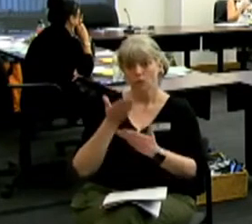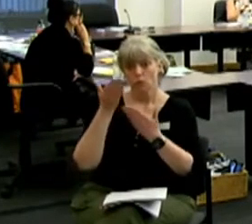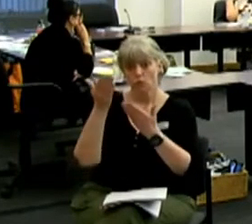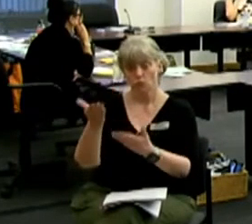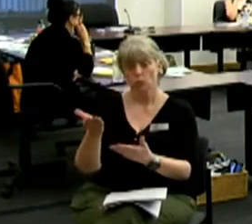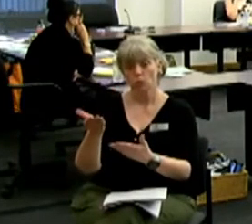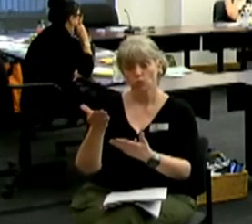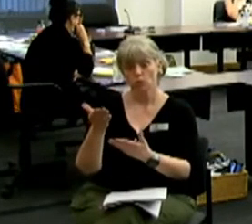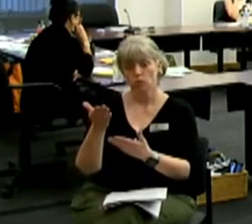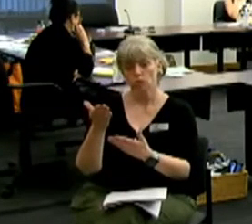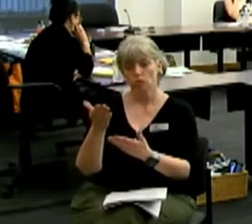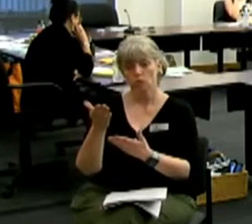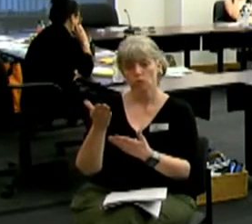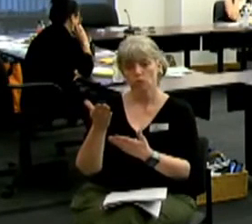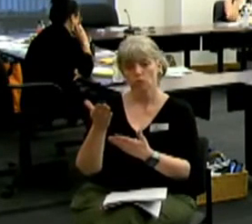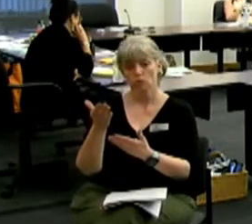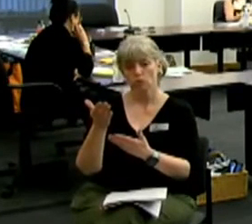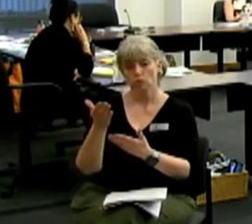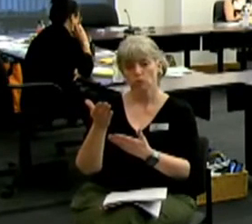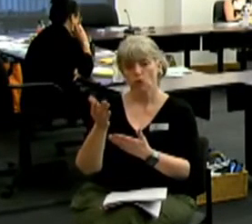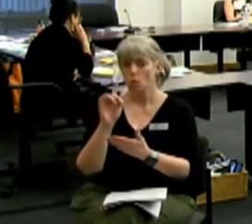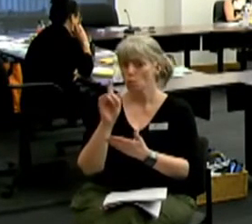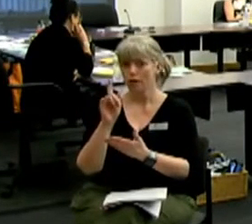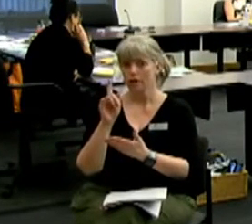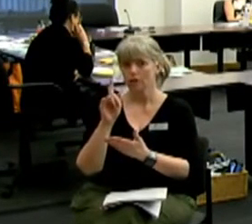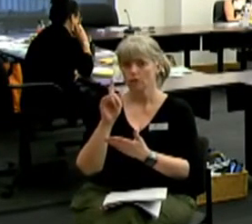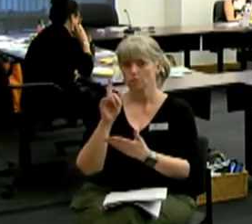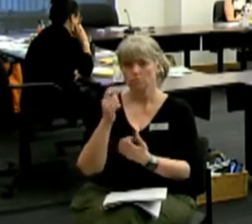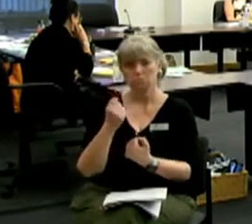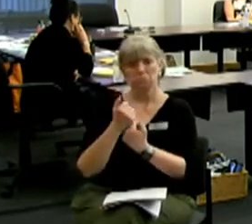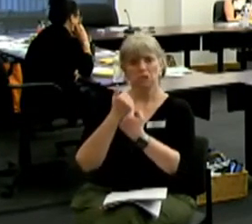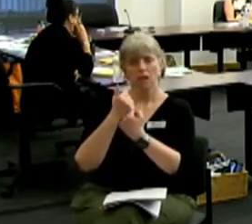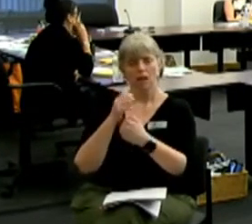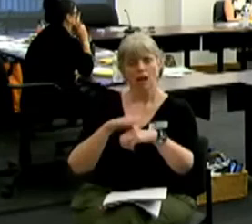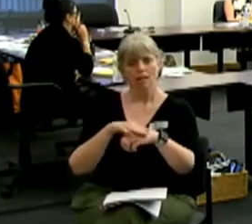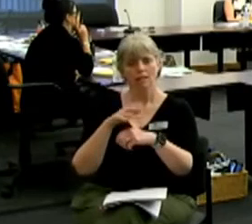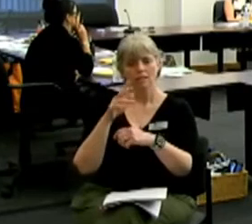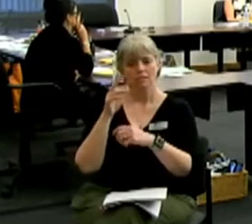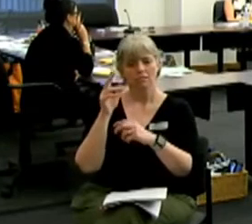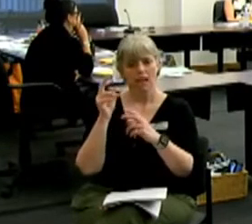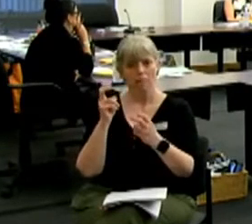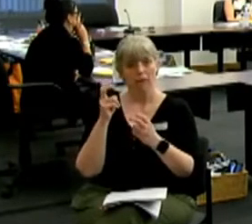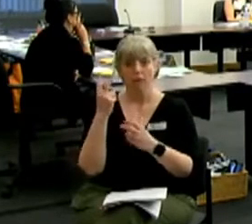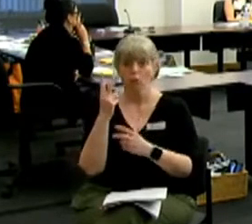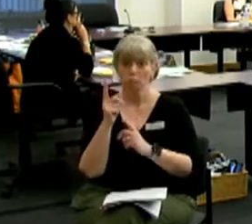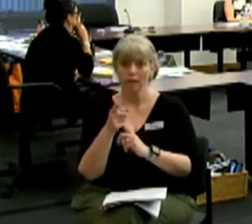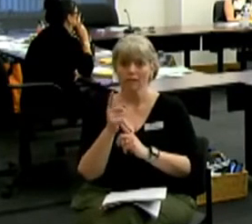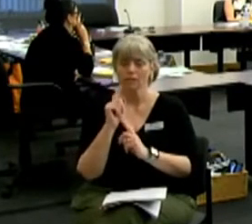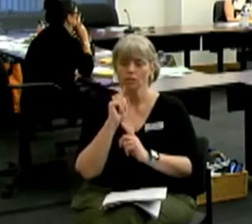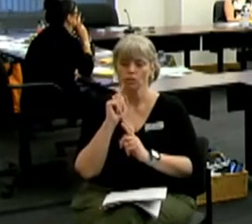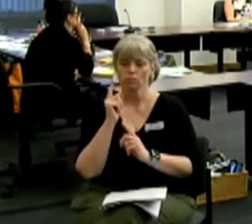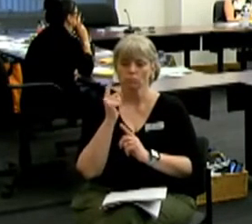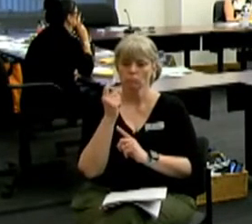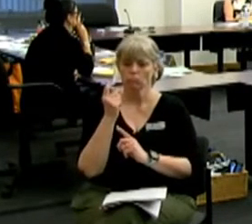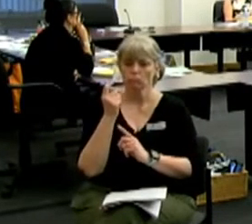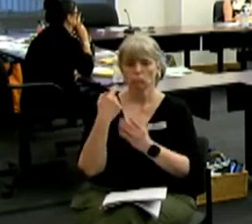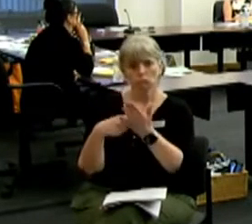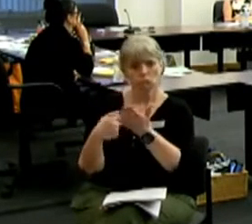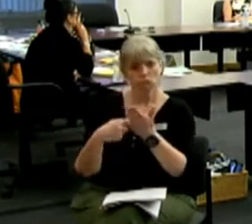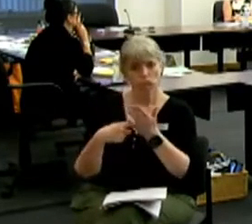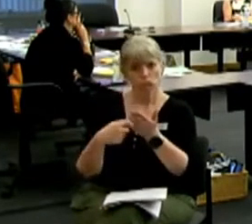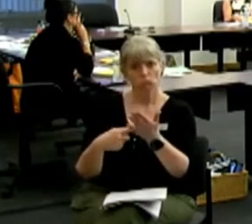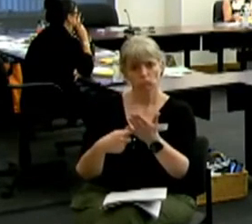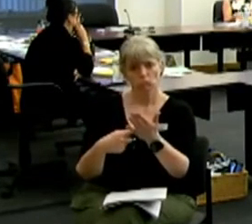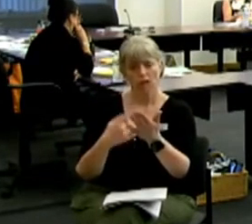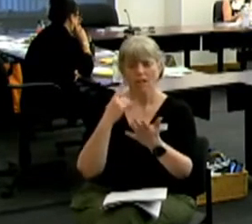your where you stand on the topic, and then 2 minutes rebuttal. That was the one